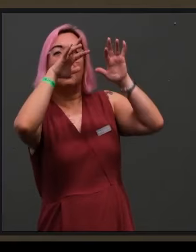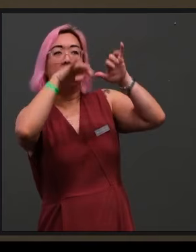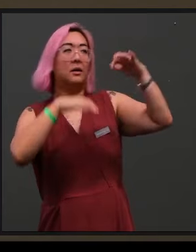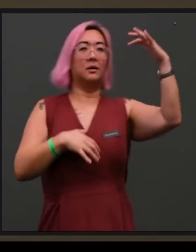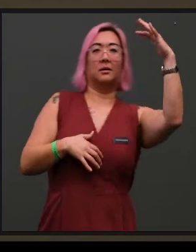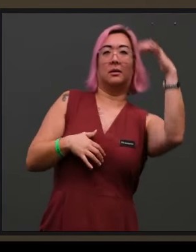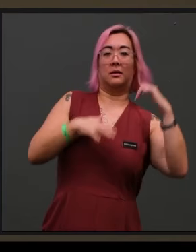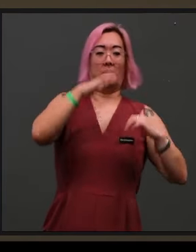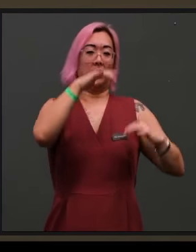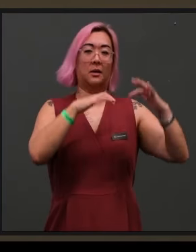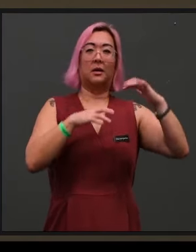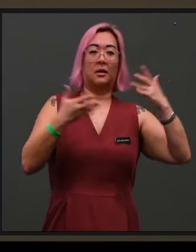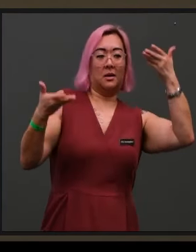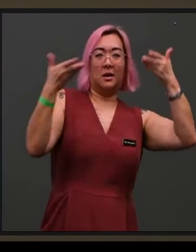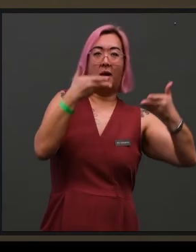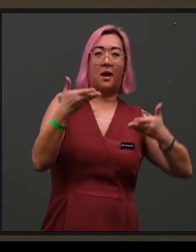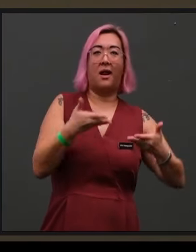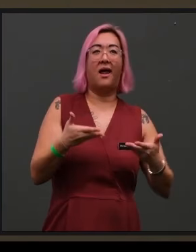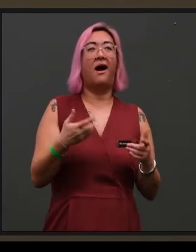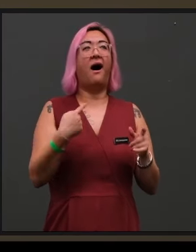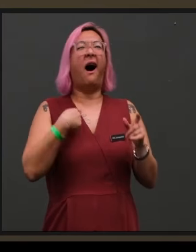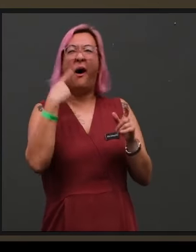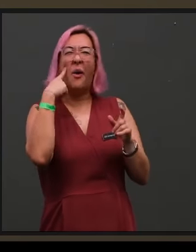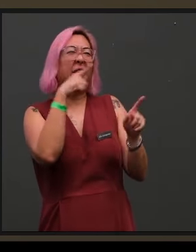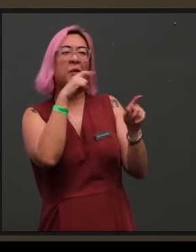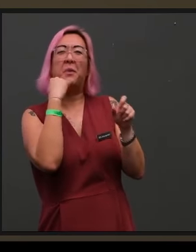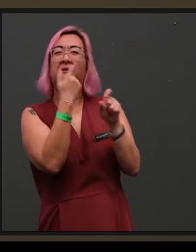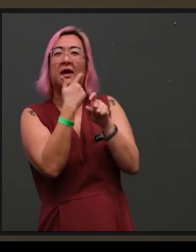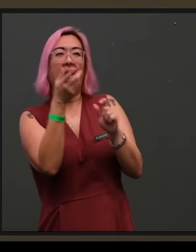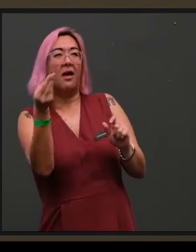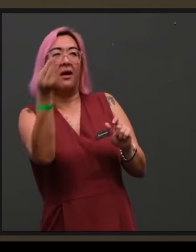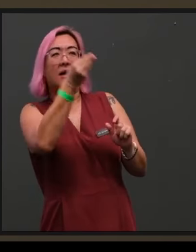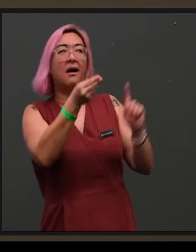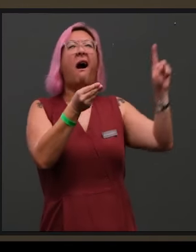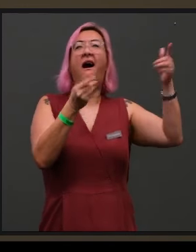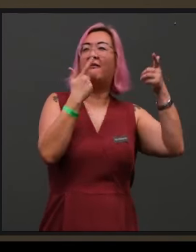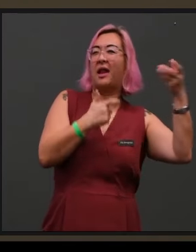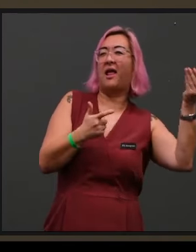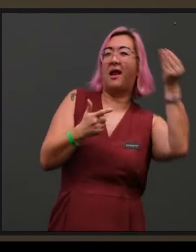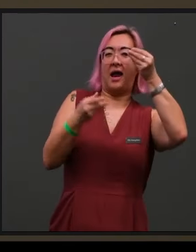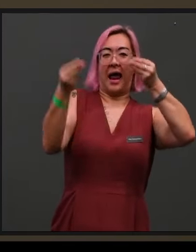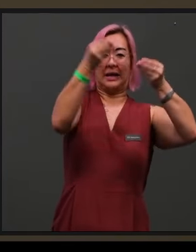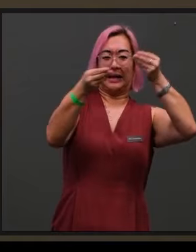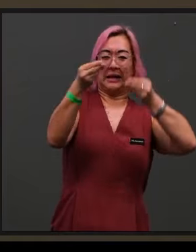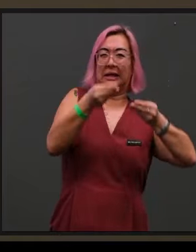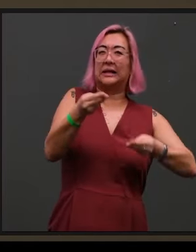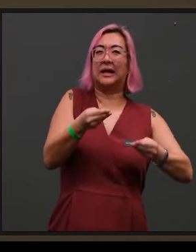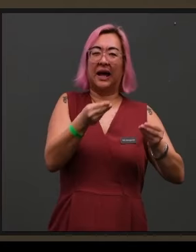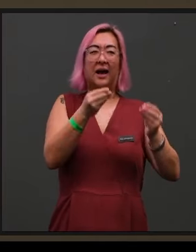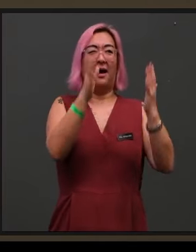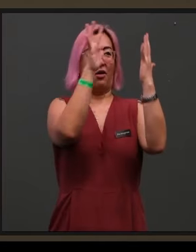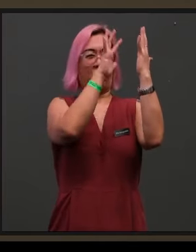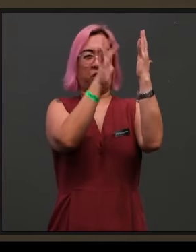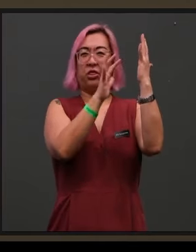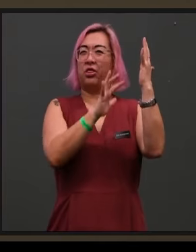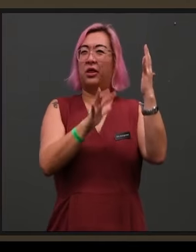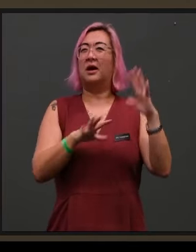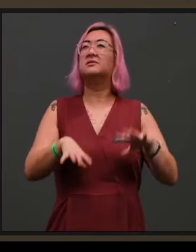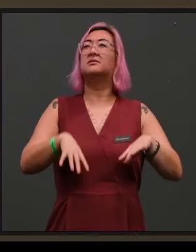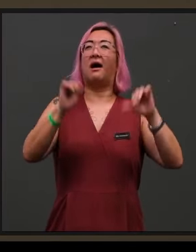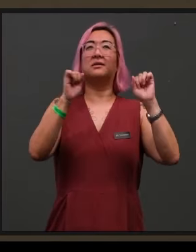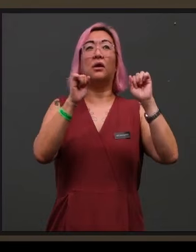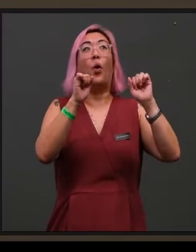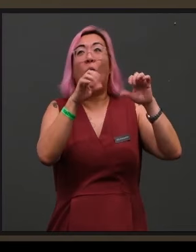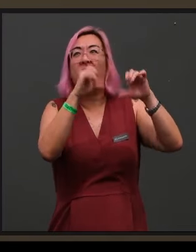laugh, we sort of make a note and be like, okay, well that has to be in there. And that's sort of, we did that enough times that we could kind of build a beginning, middle, and end